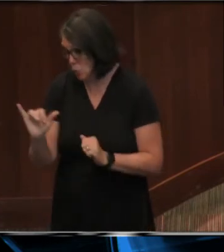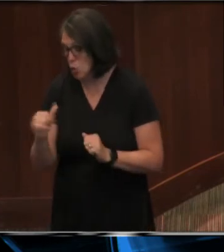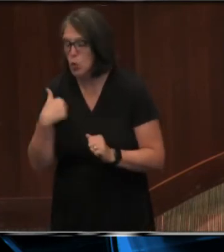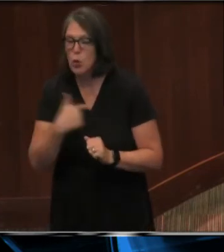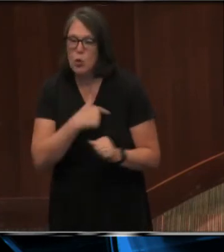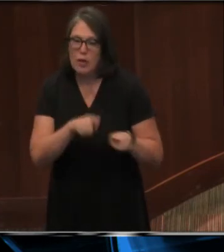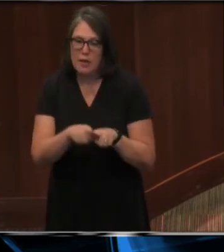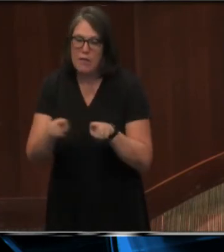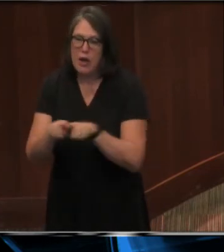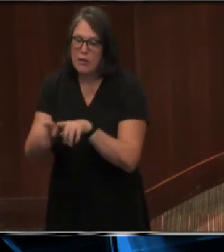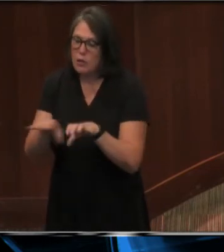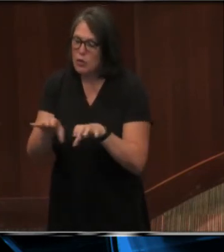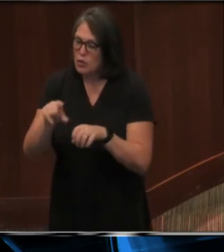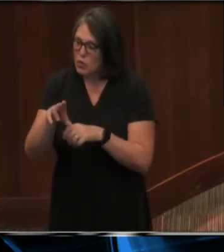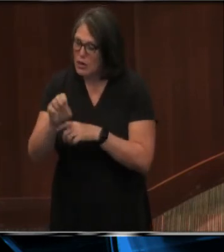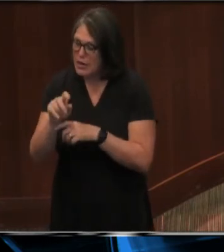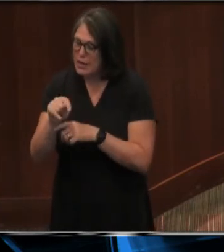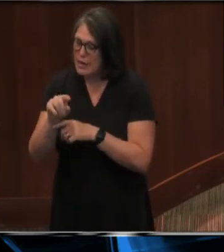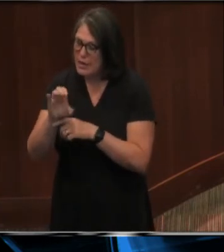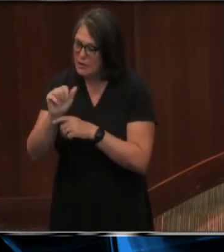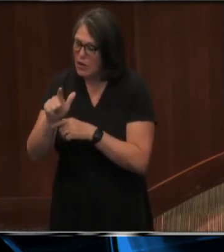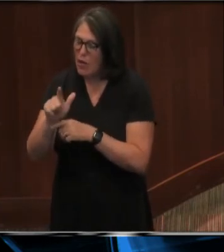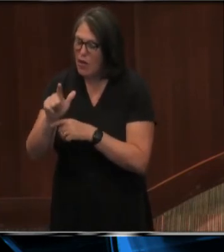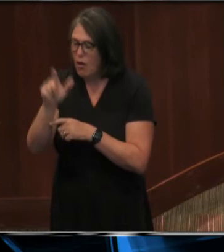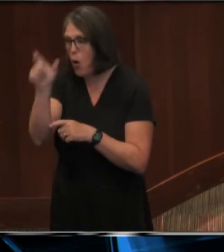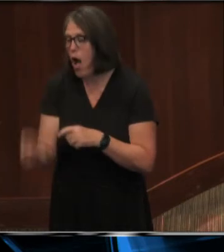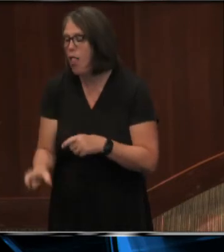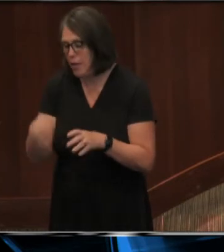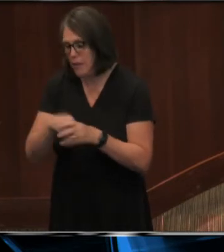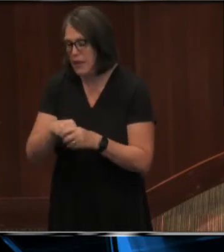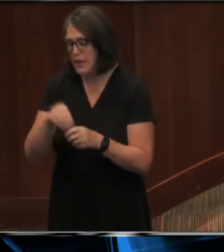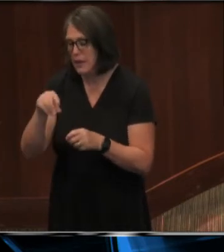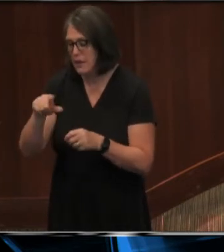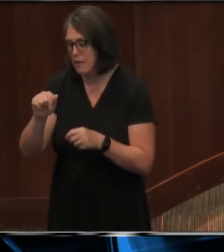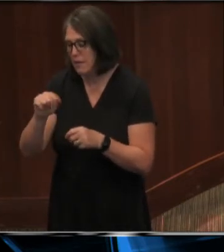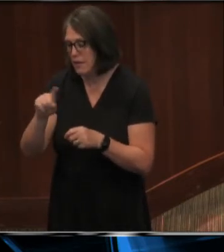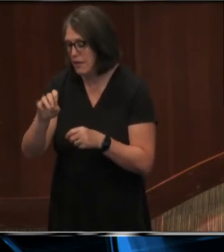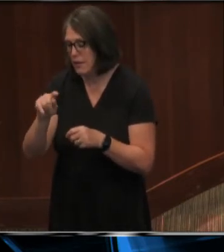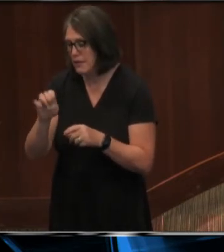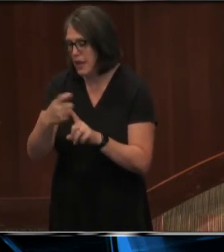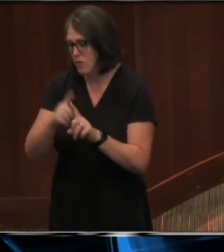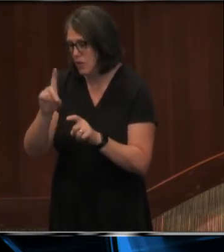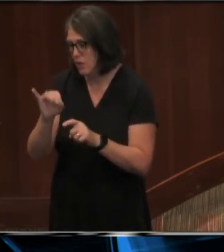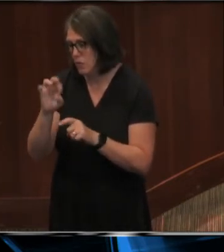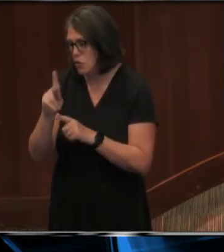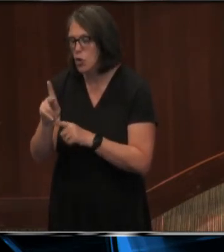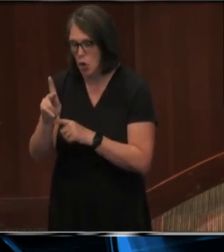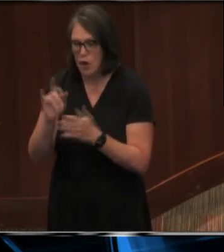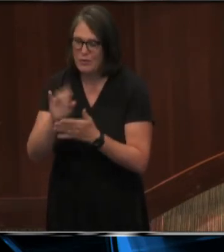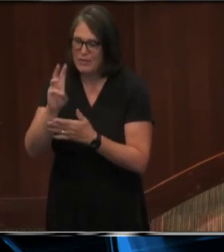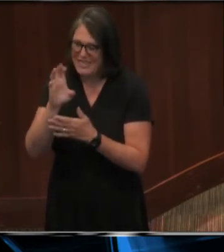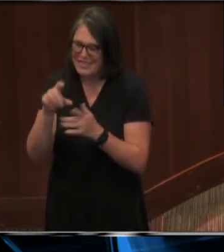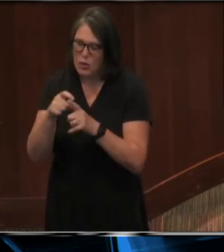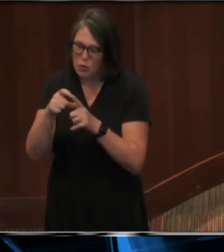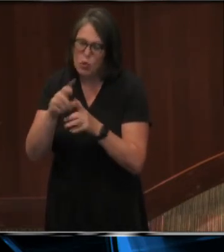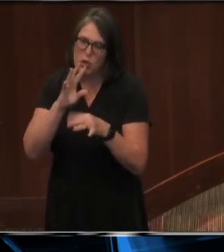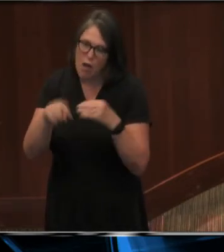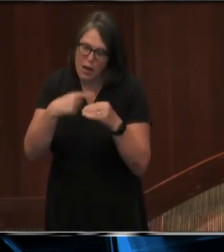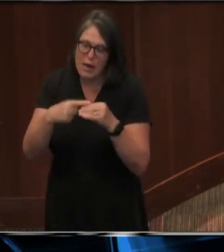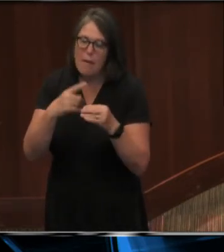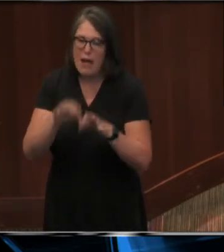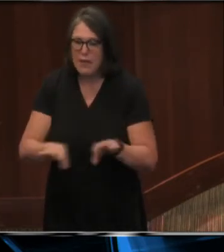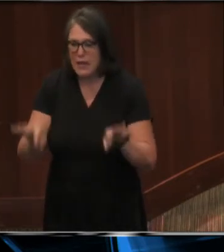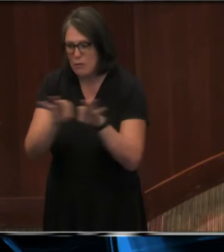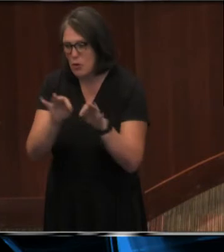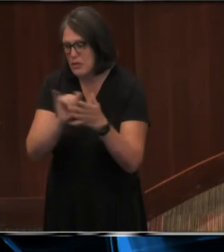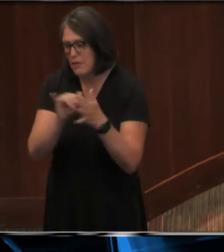also placed a guest column from Dirk Draper in the Gazette. This was done in late June, and this was 600 words talking about the importance